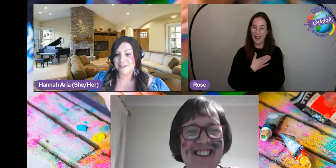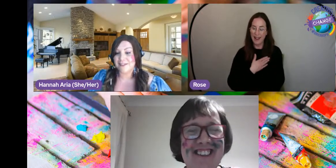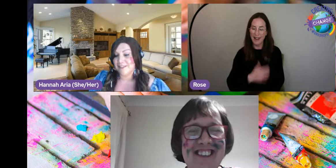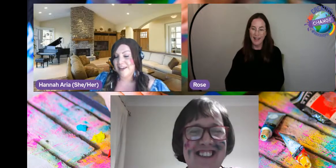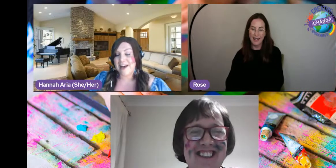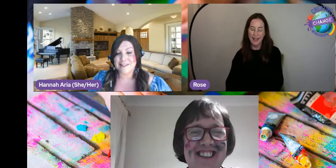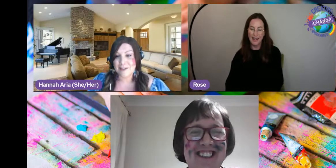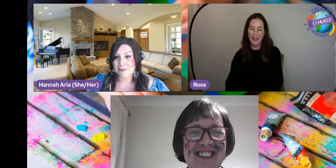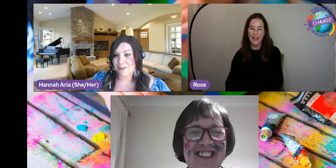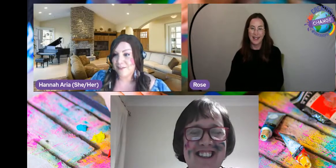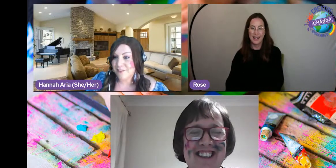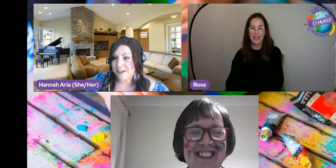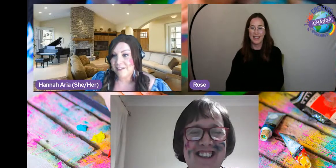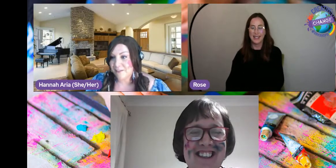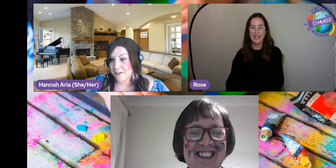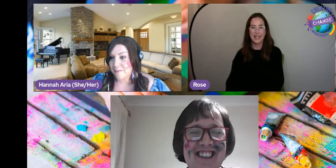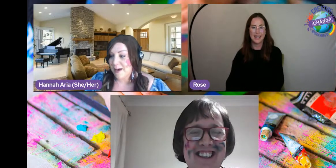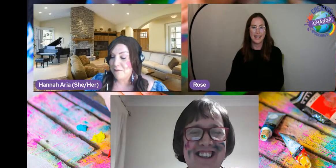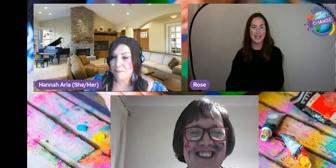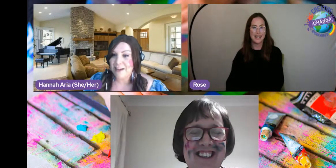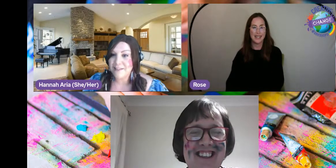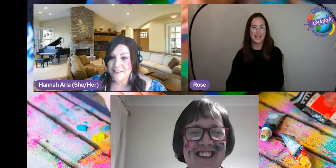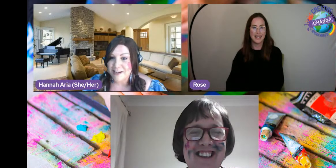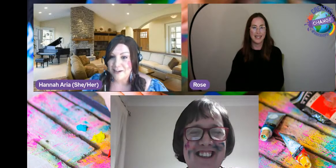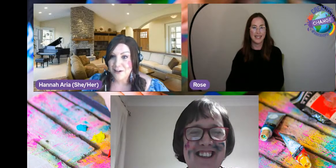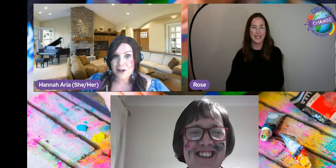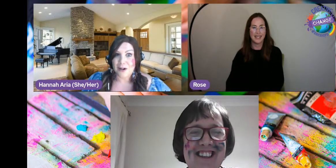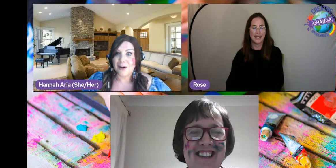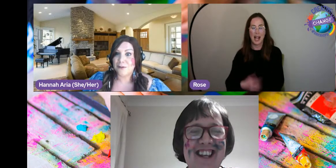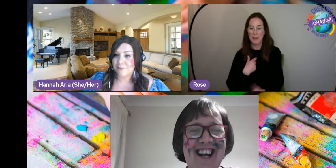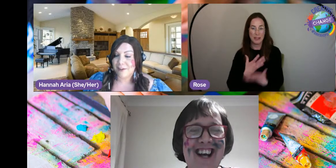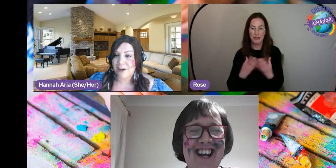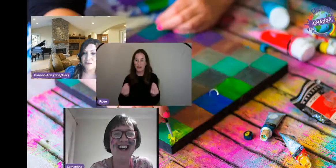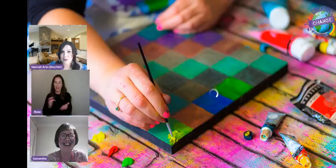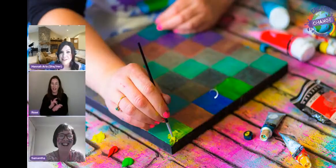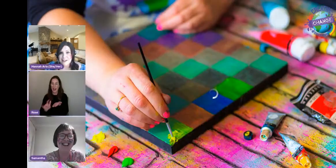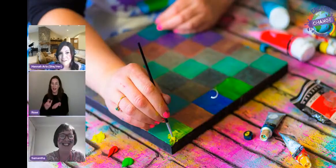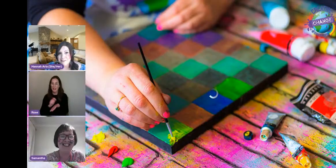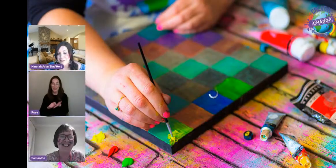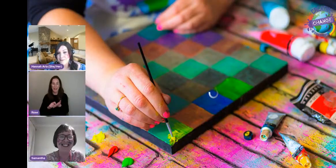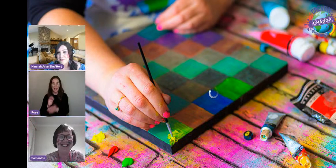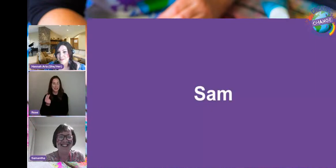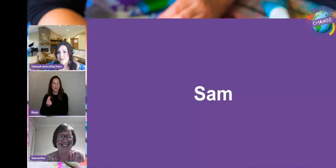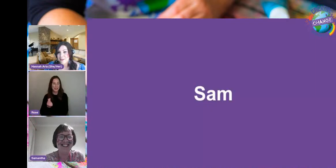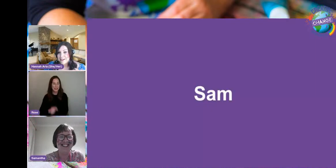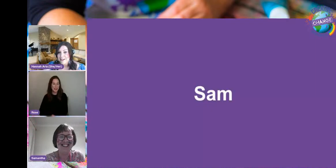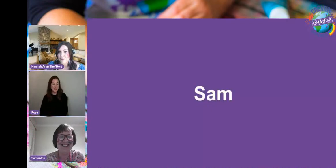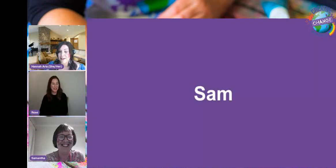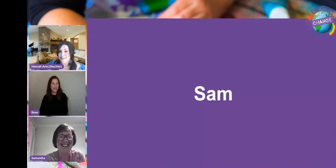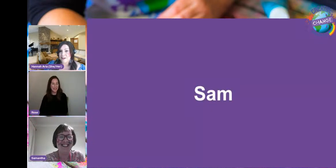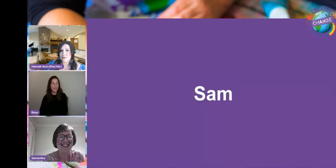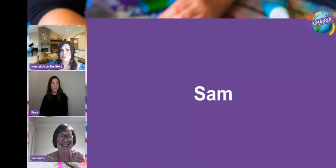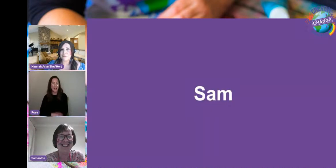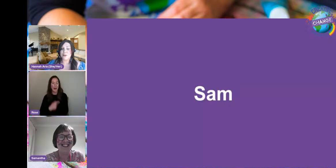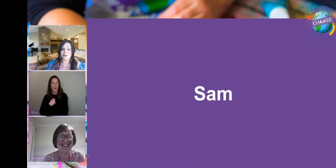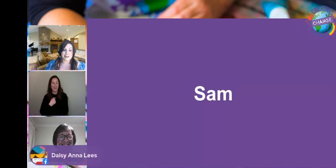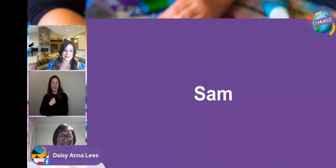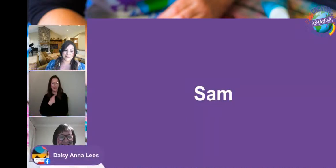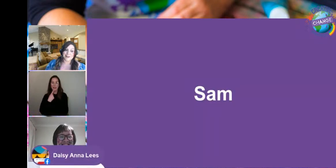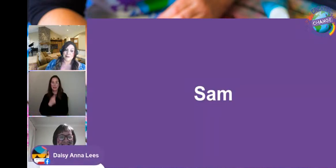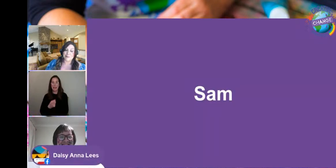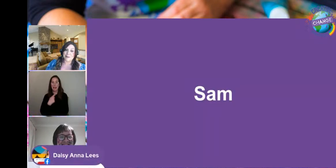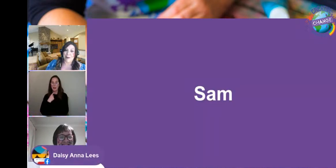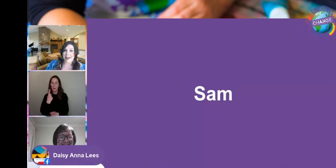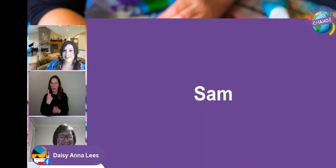So... Yes. I'm going to be out of pens soon. I've got to tell you guys one thing quickly and I'll get told off for